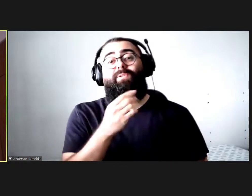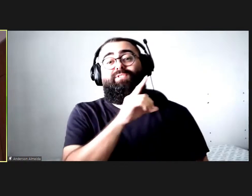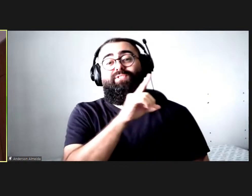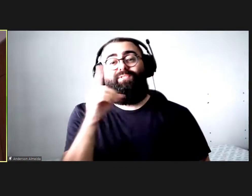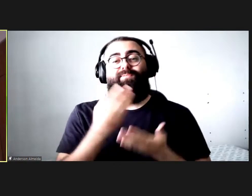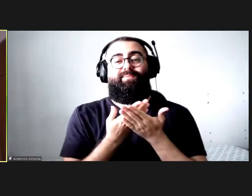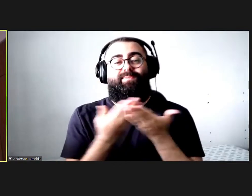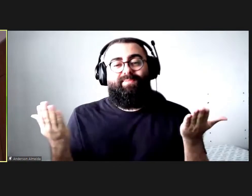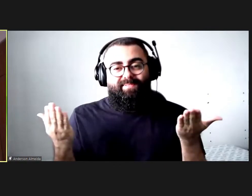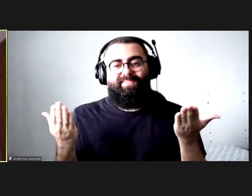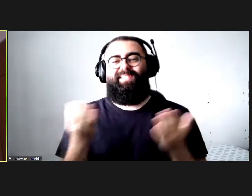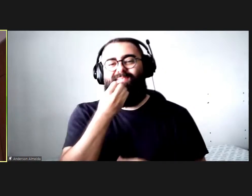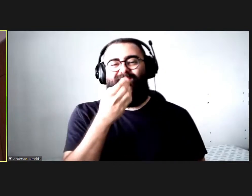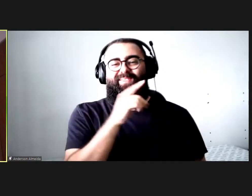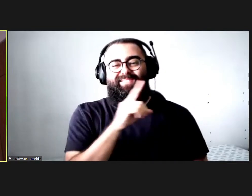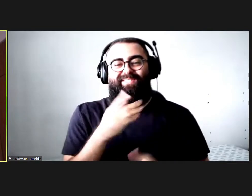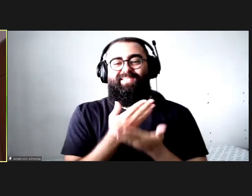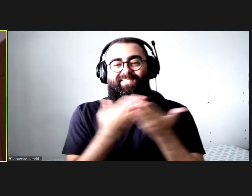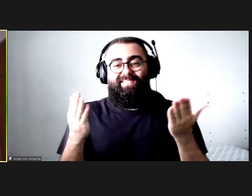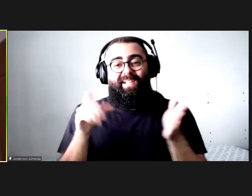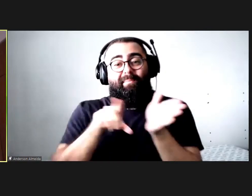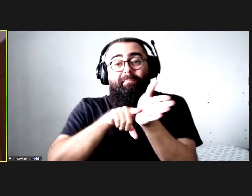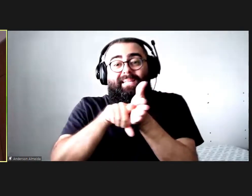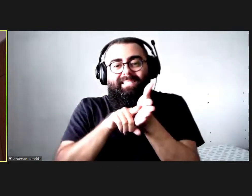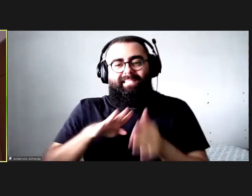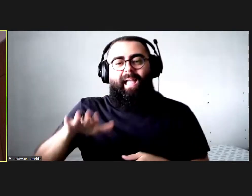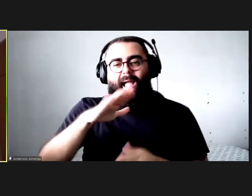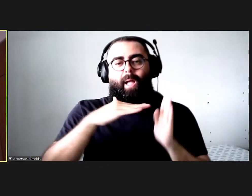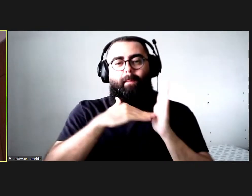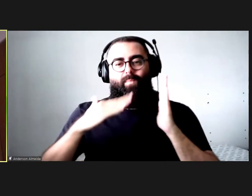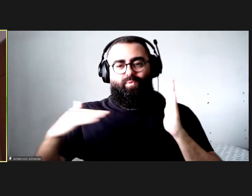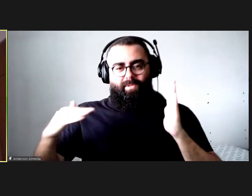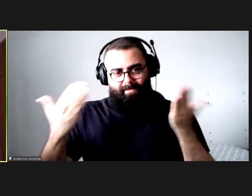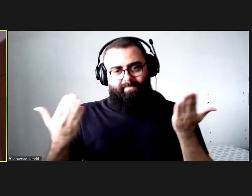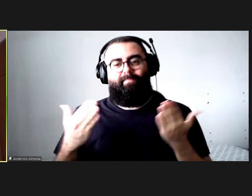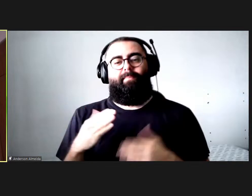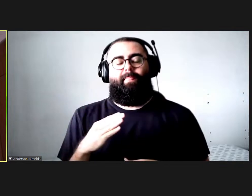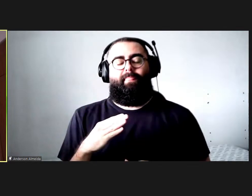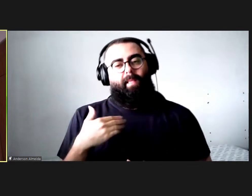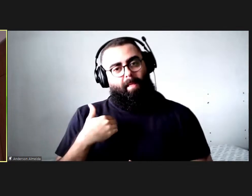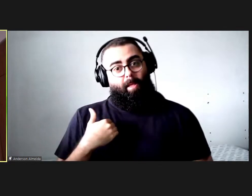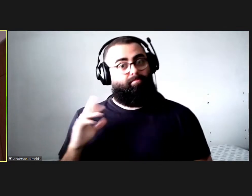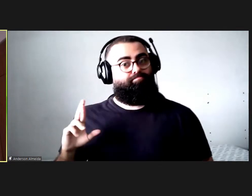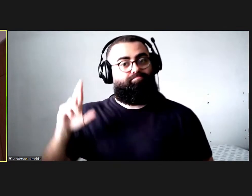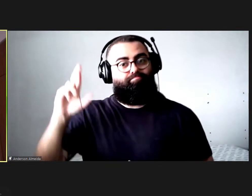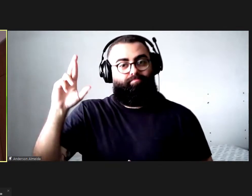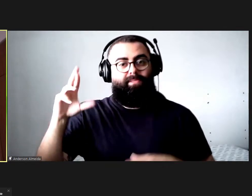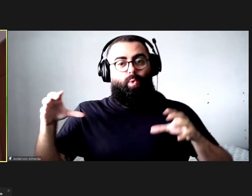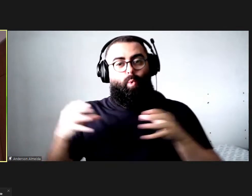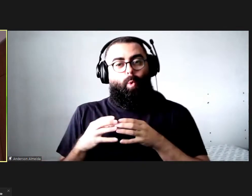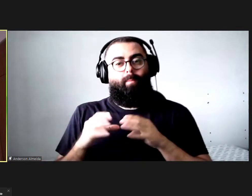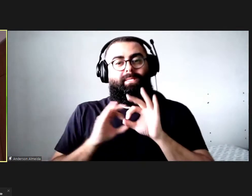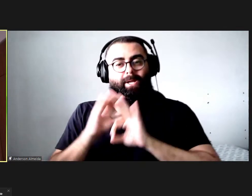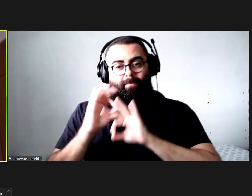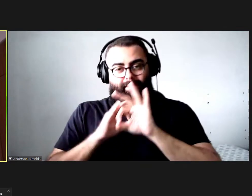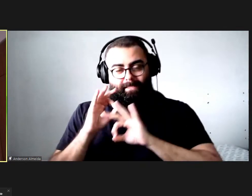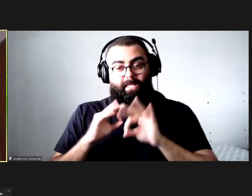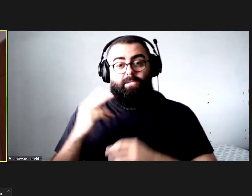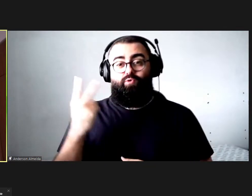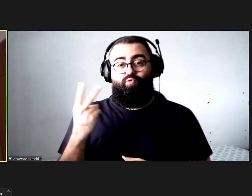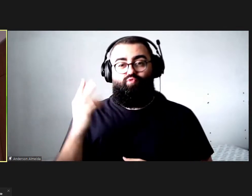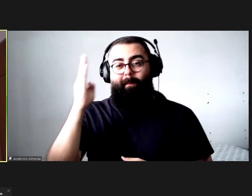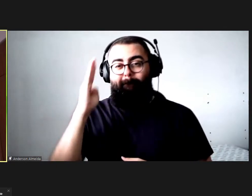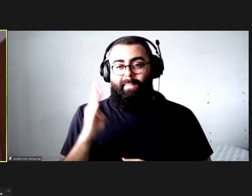morning, prosodists. On behalf of the organizing committee of the second Brazilian Conference